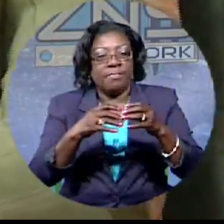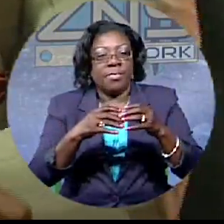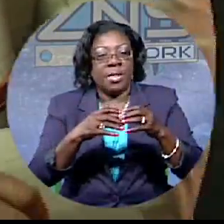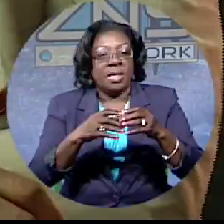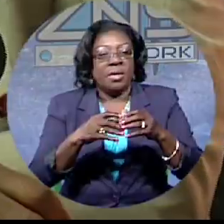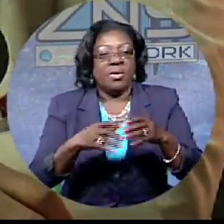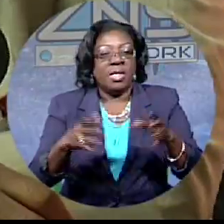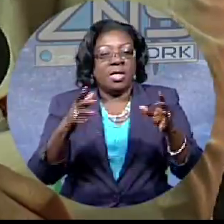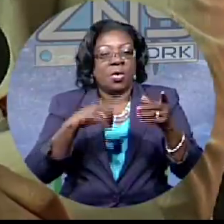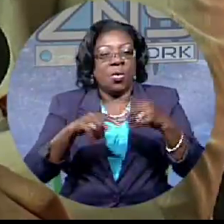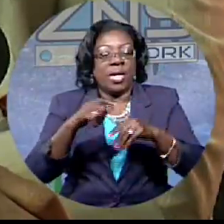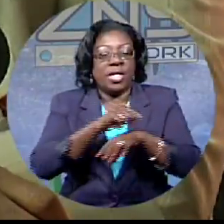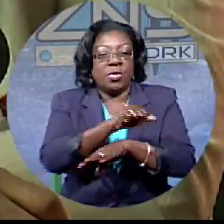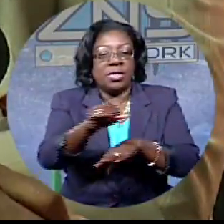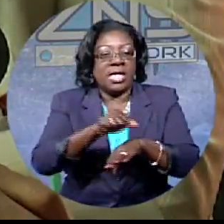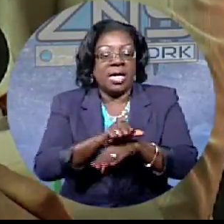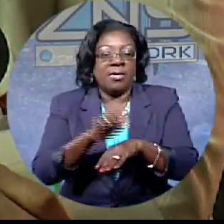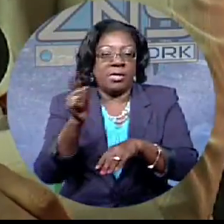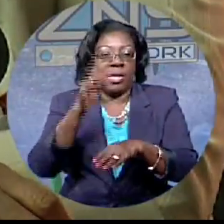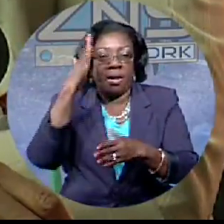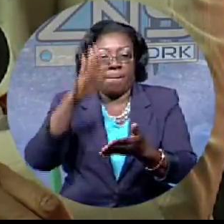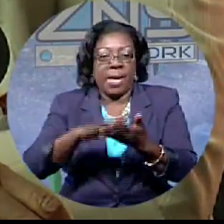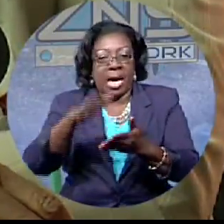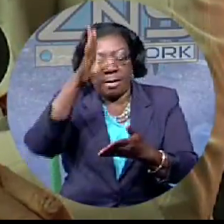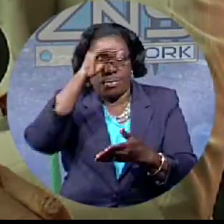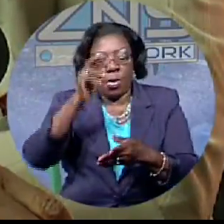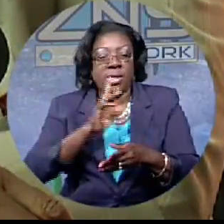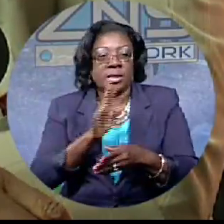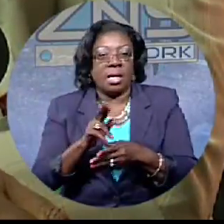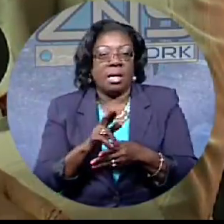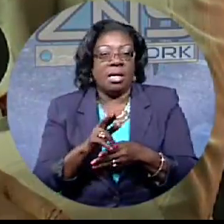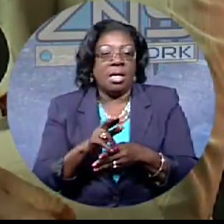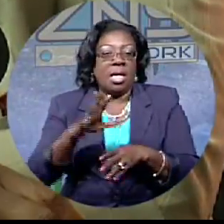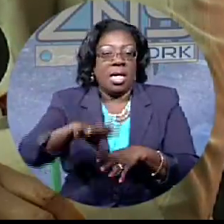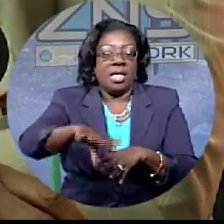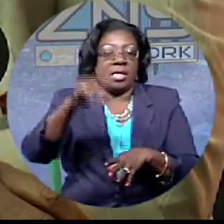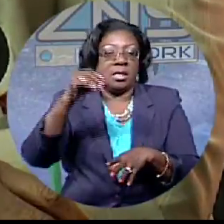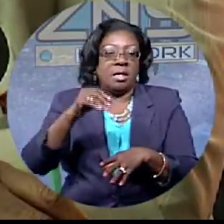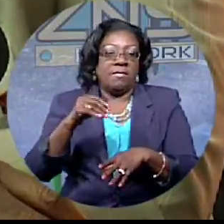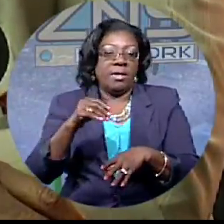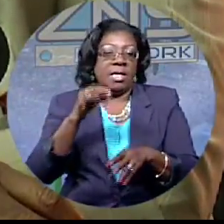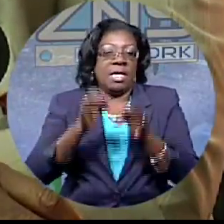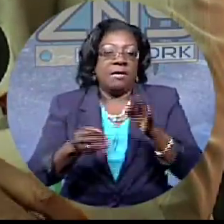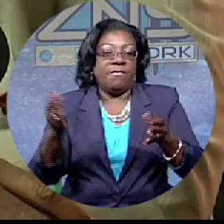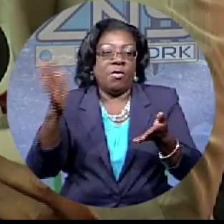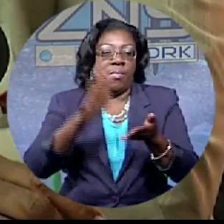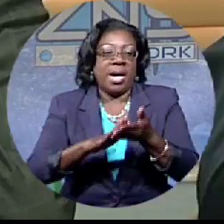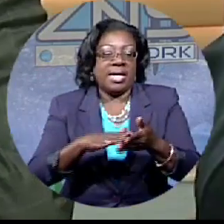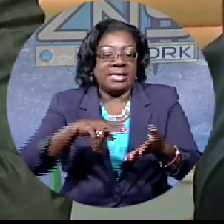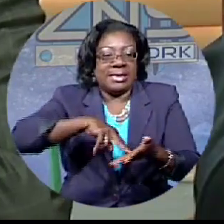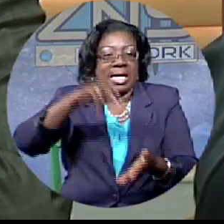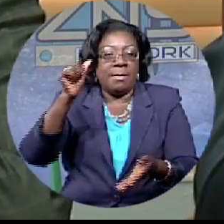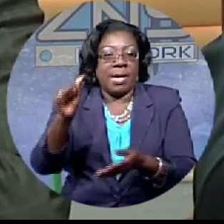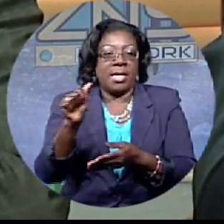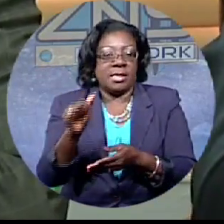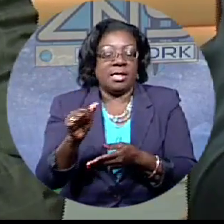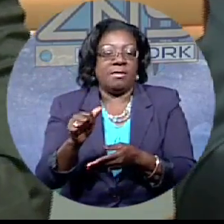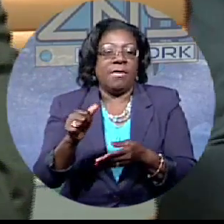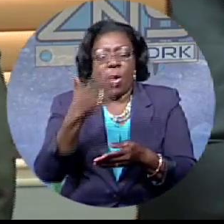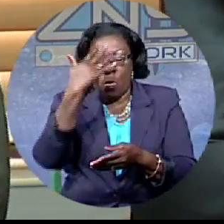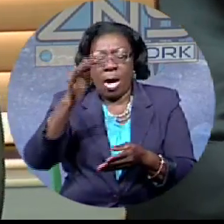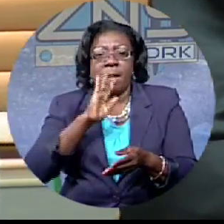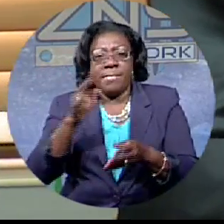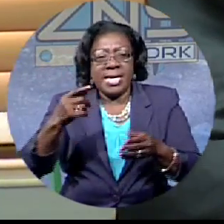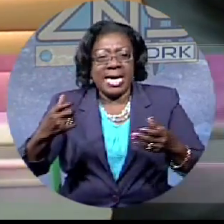I hope that they're listening to this interview. When I discover if you're bad, stand by yourself. Why you have to be in a gang? We want the